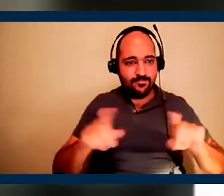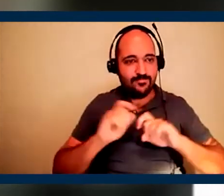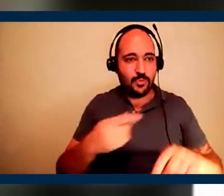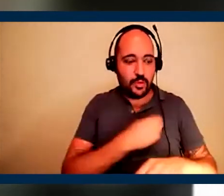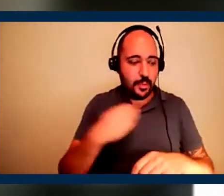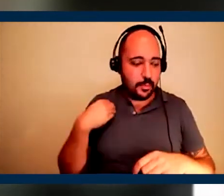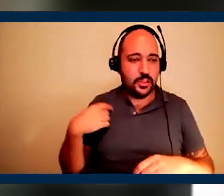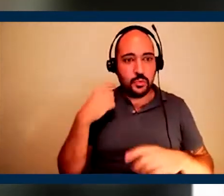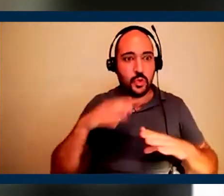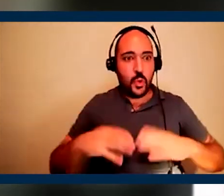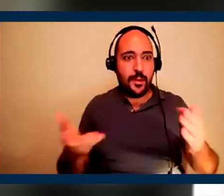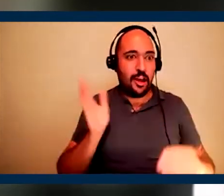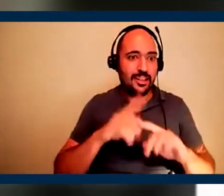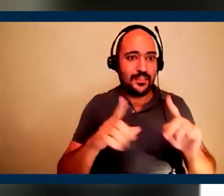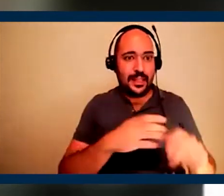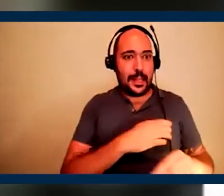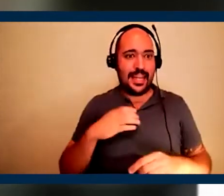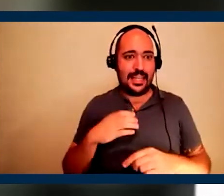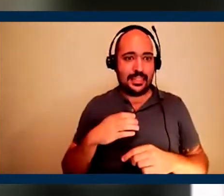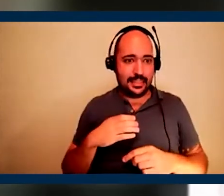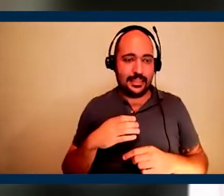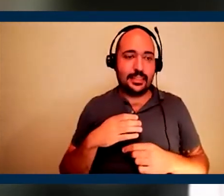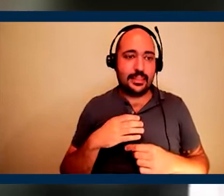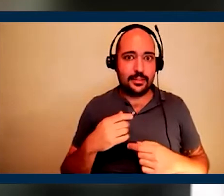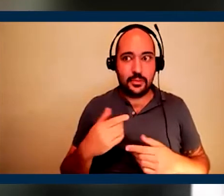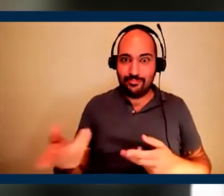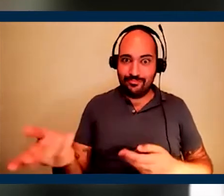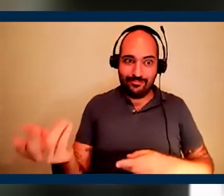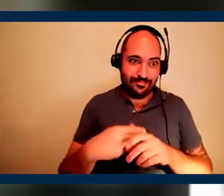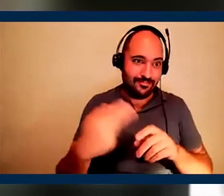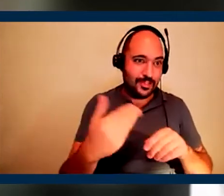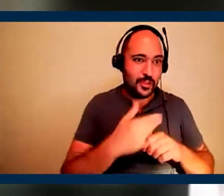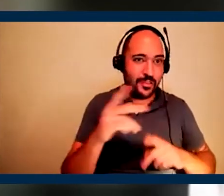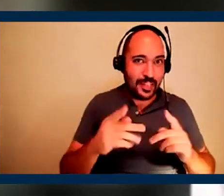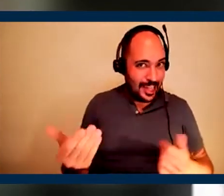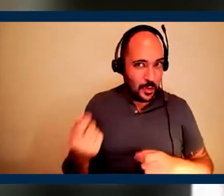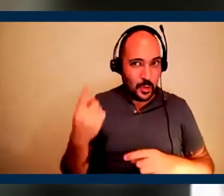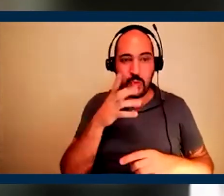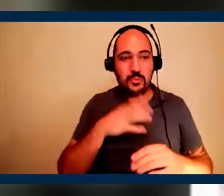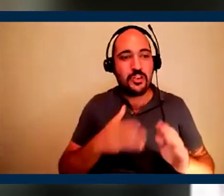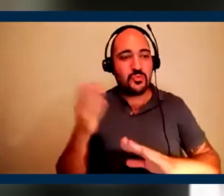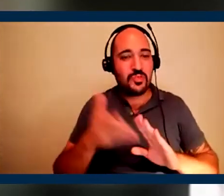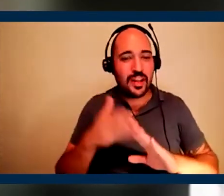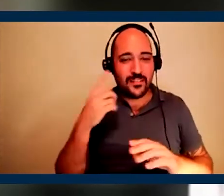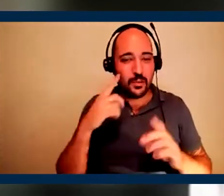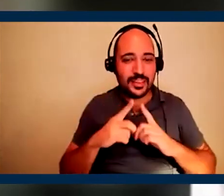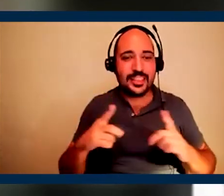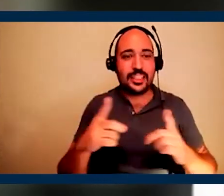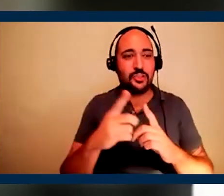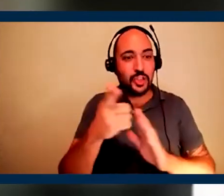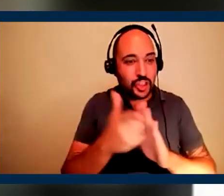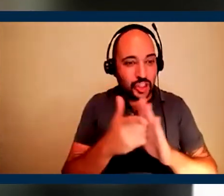committees and brought in a lot of new folks, people that are running for office. Some of them, we have a lady that's running for a district